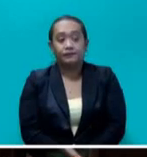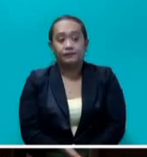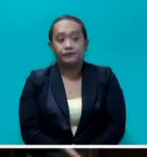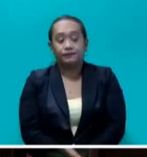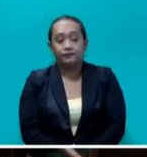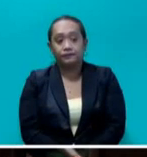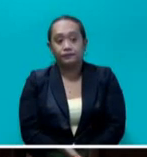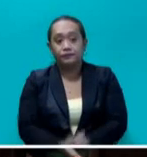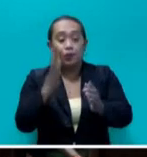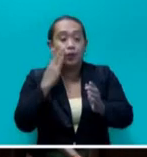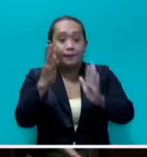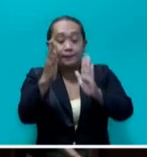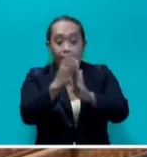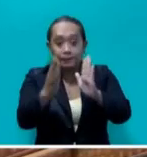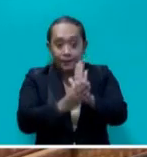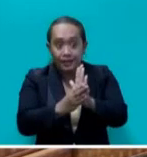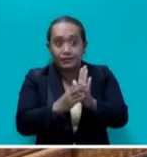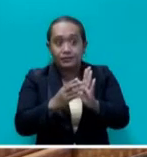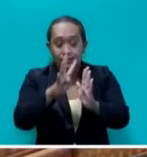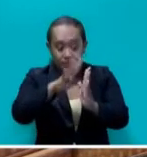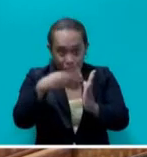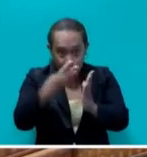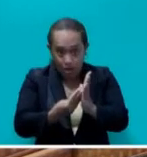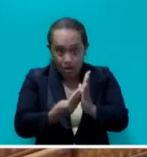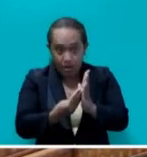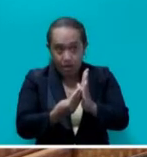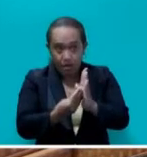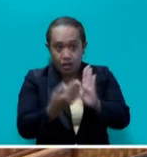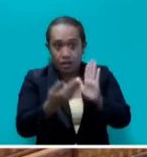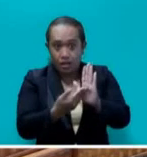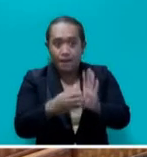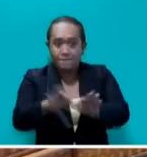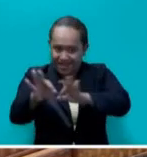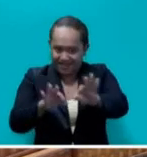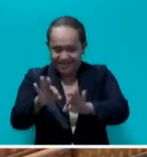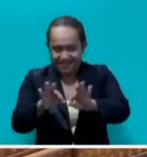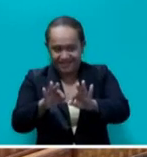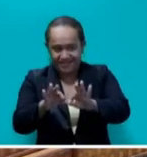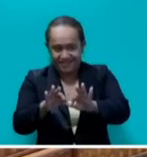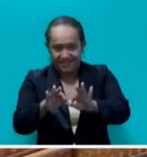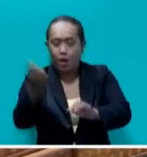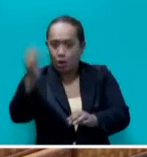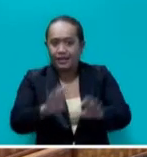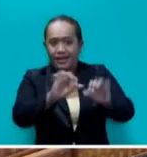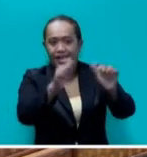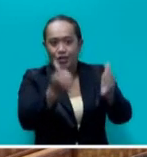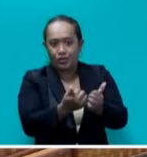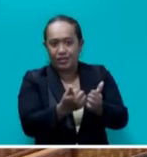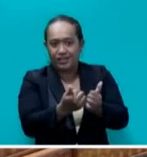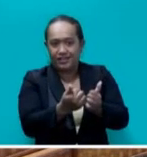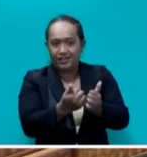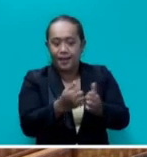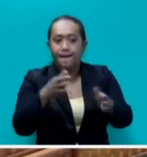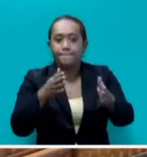the budget schedule was being planned, and it was agreed to by all